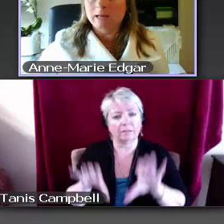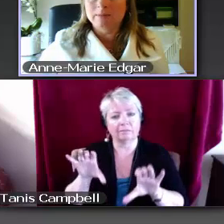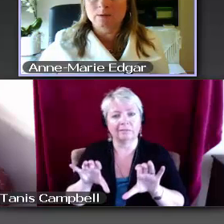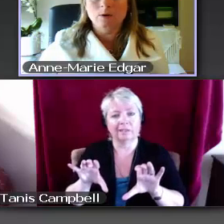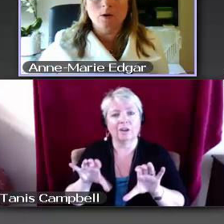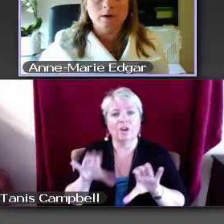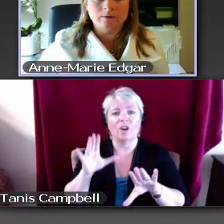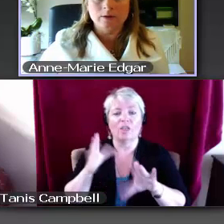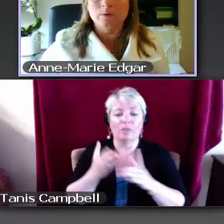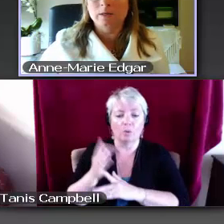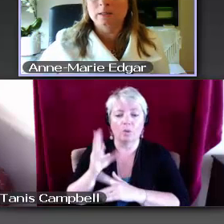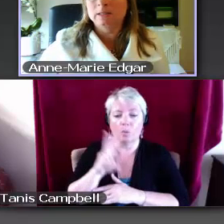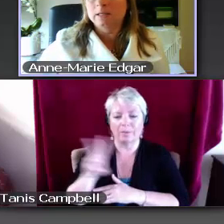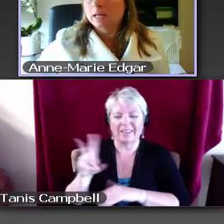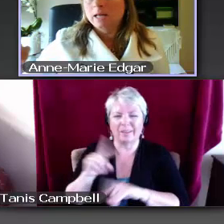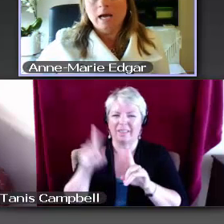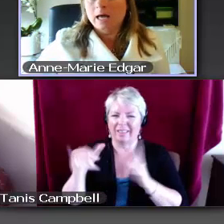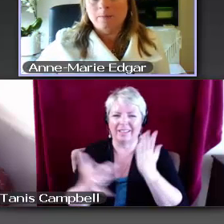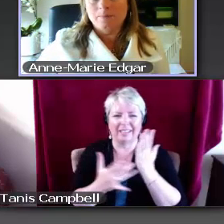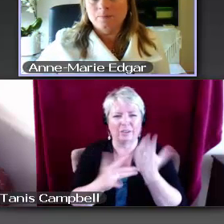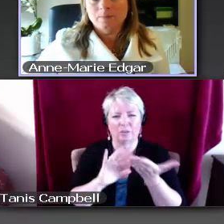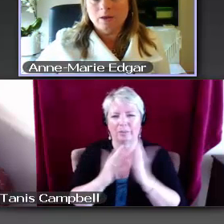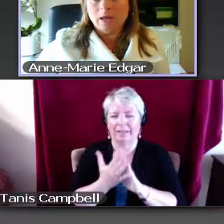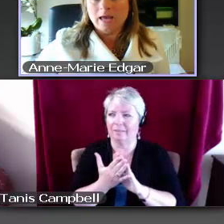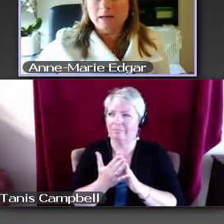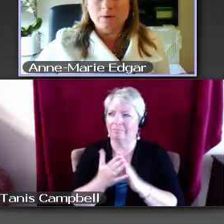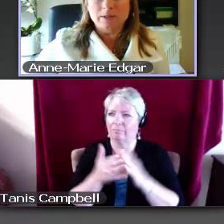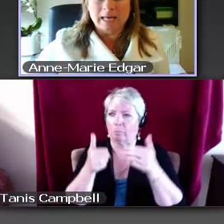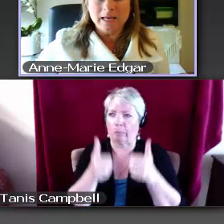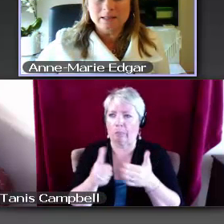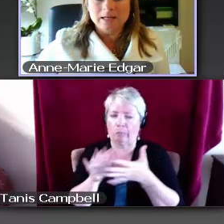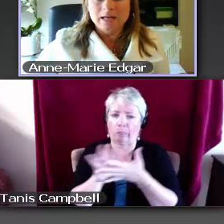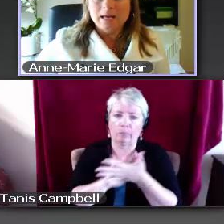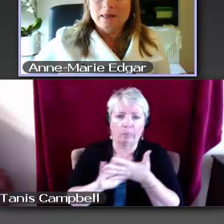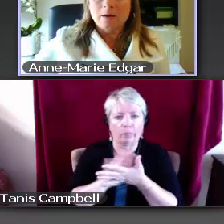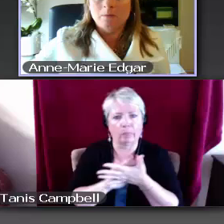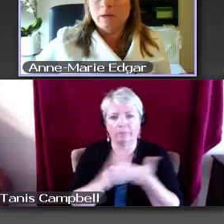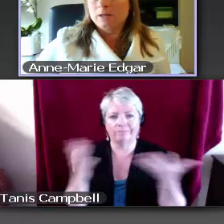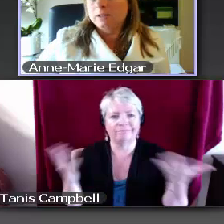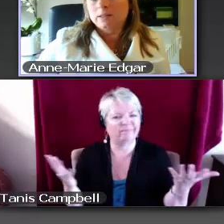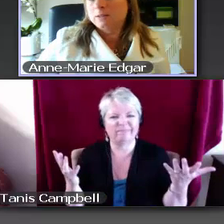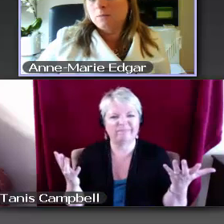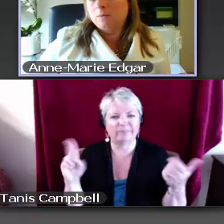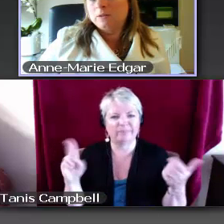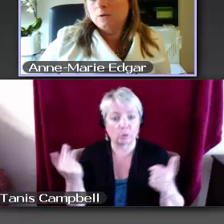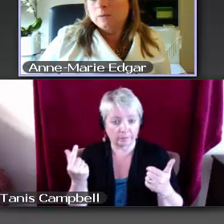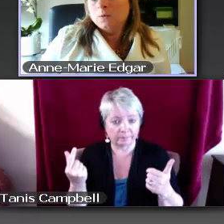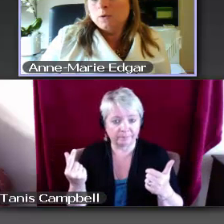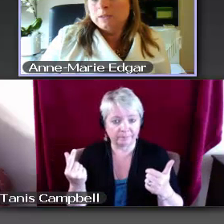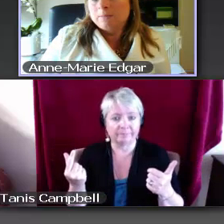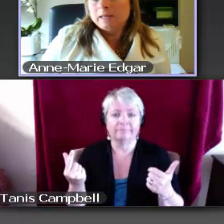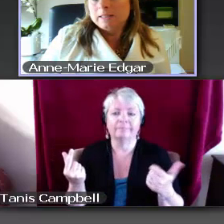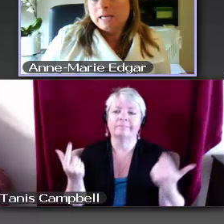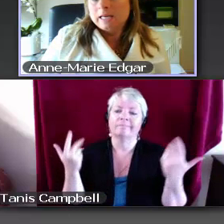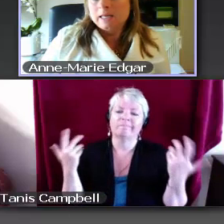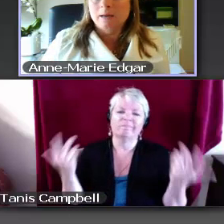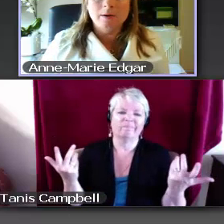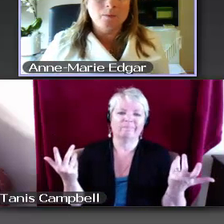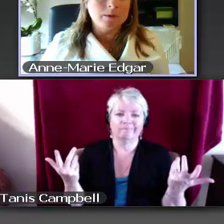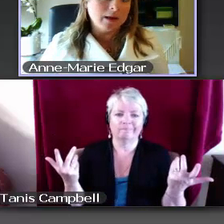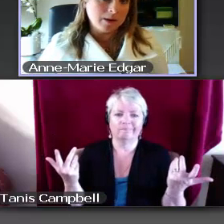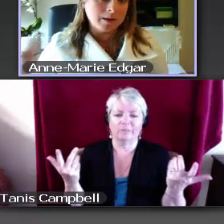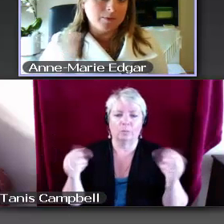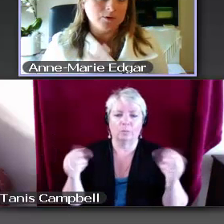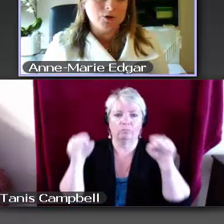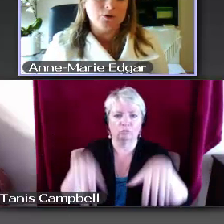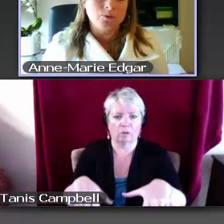technology became so convoluted and out of date that there was no use in maintaining it.